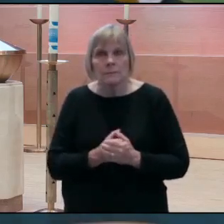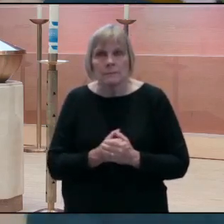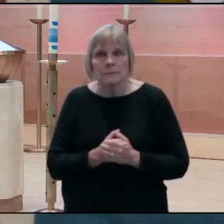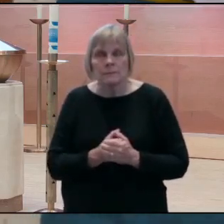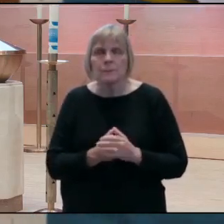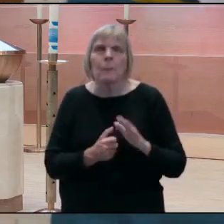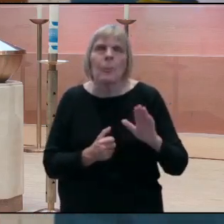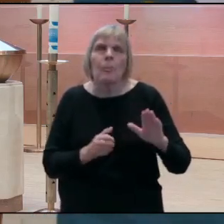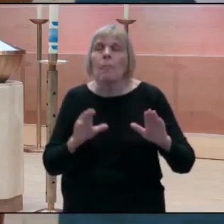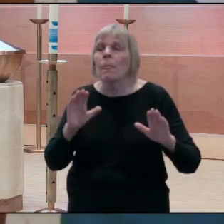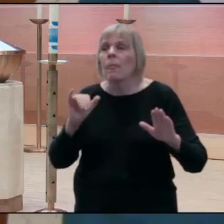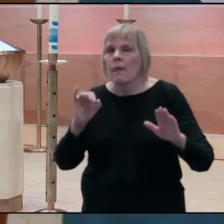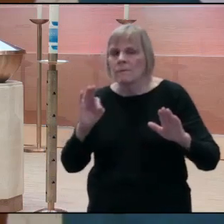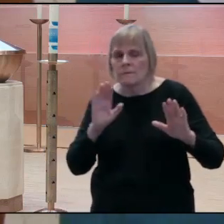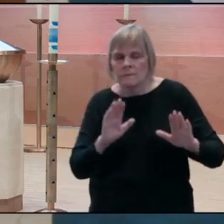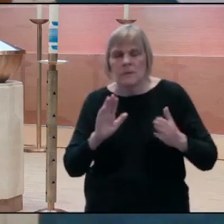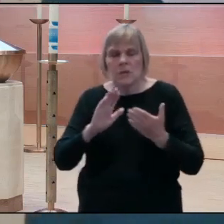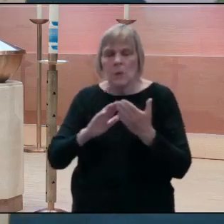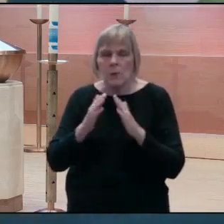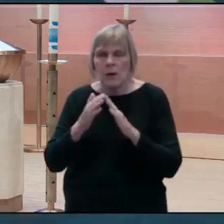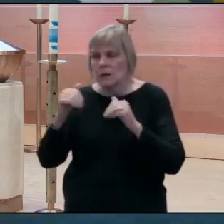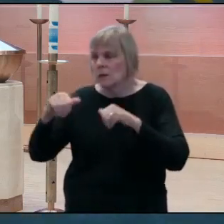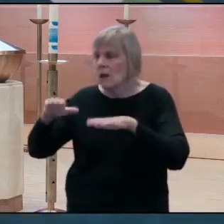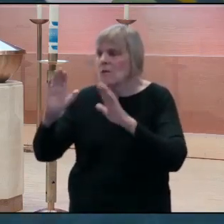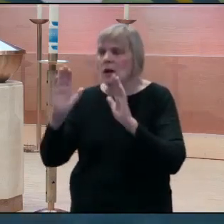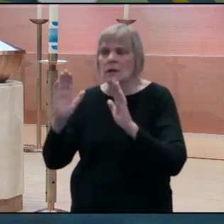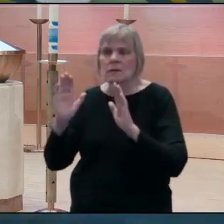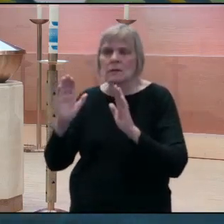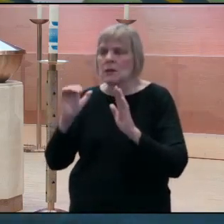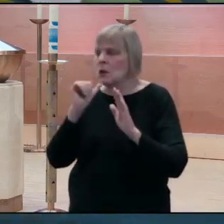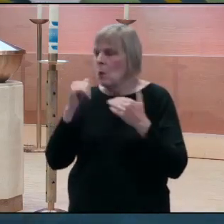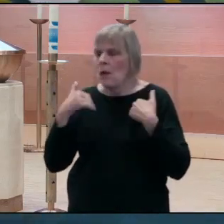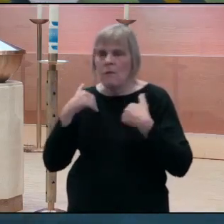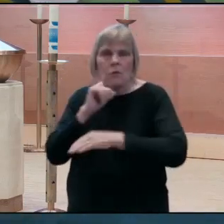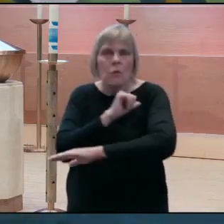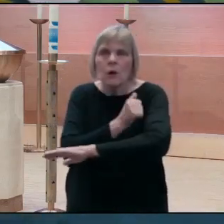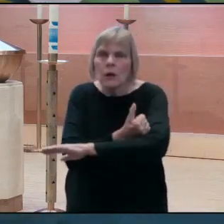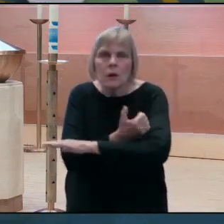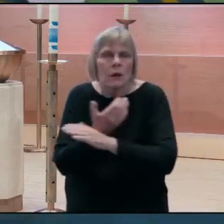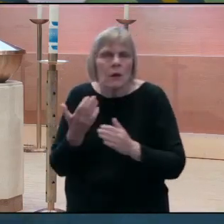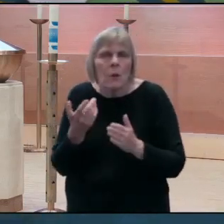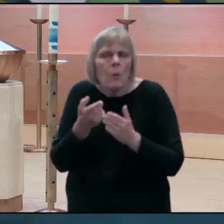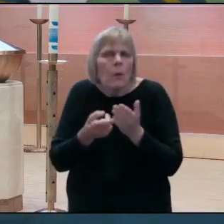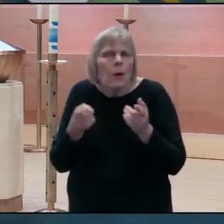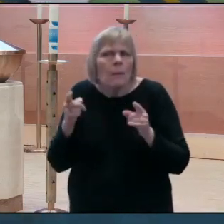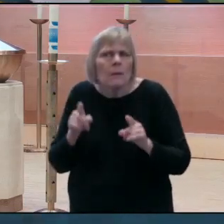But what happens if we try to go for community with sacrifice, but you don't have the authority?